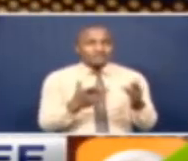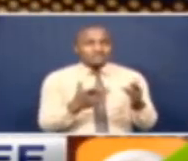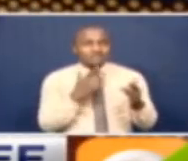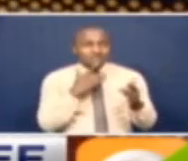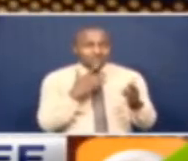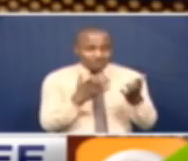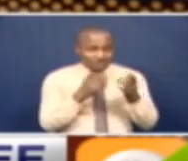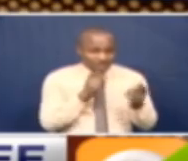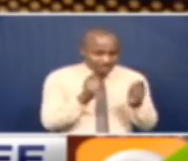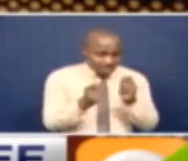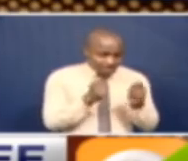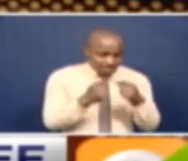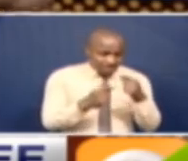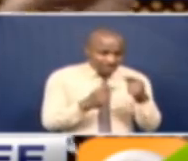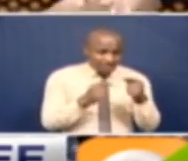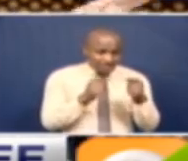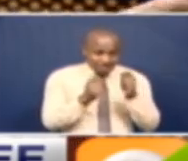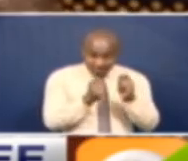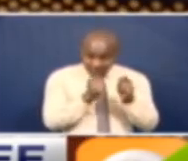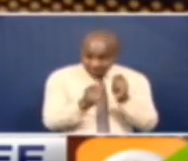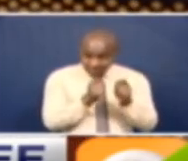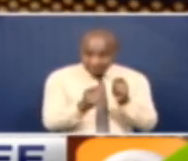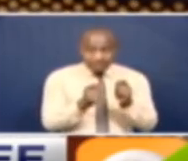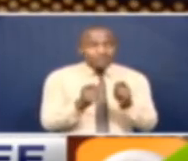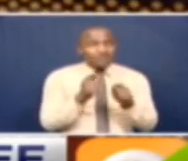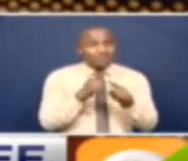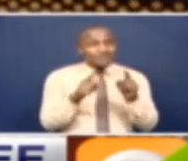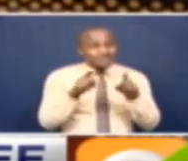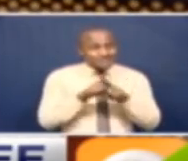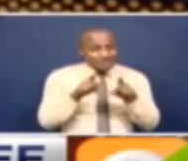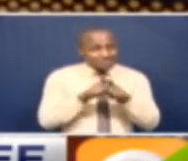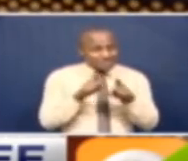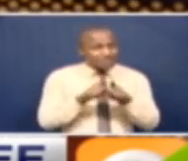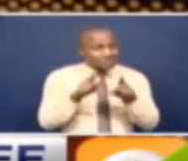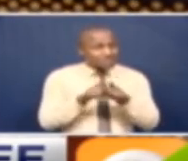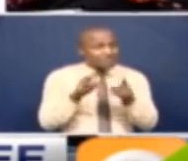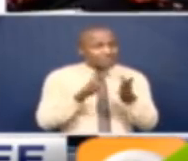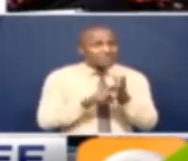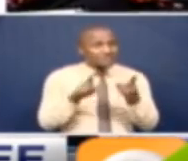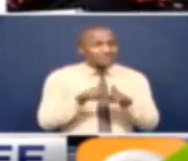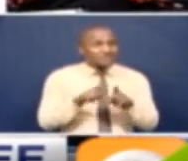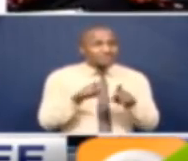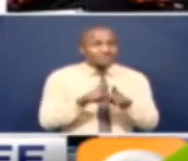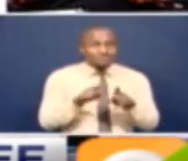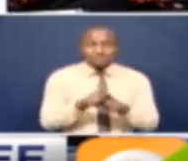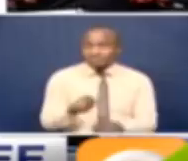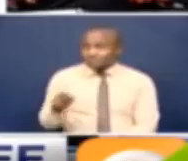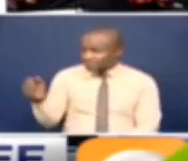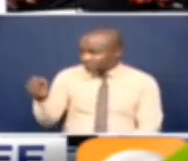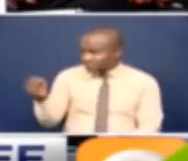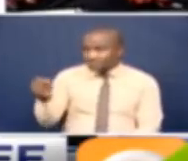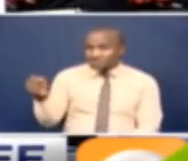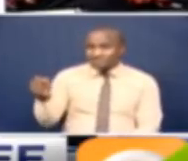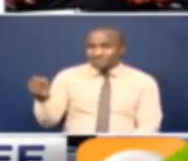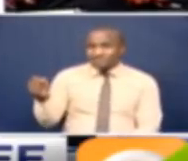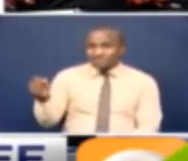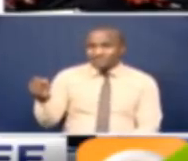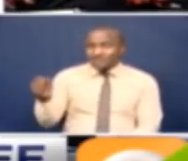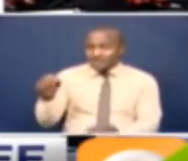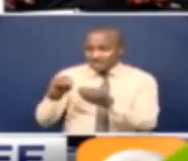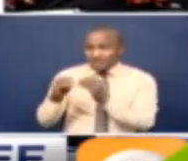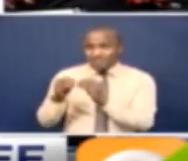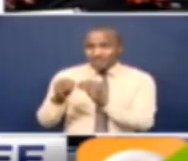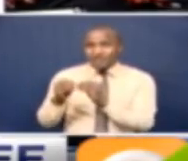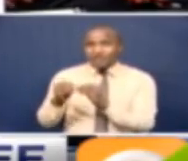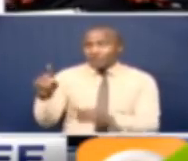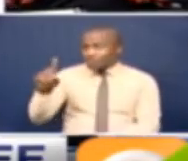reforms. The same reforms that you talked about, you are revisiting the same things over and again. Hold on. Monica, you have some numbers for me, right? The question we've